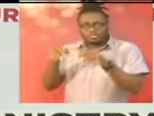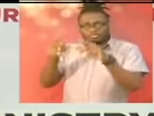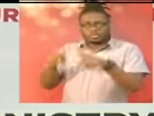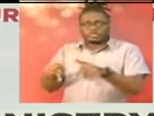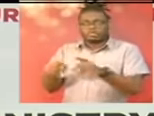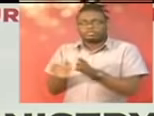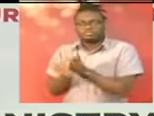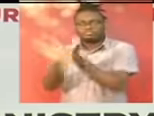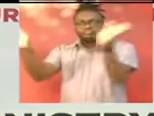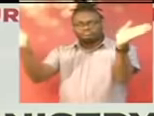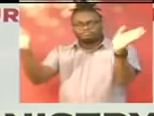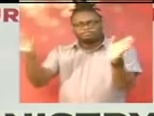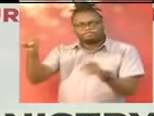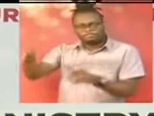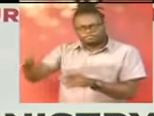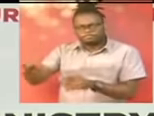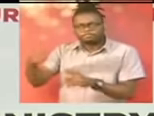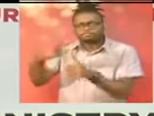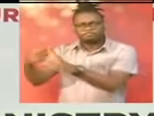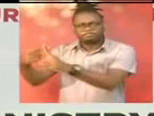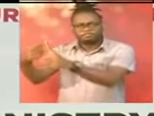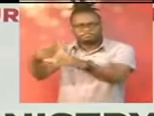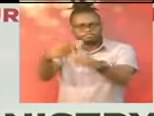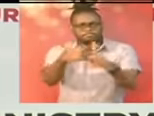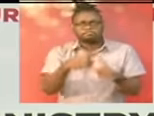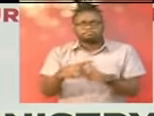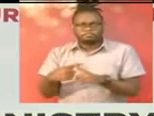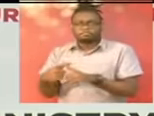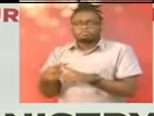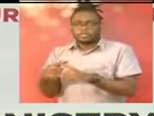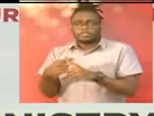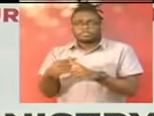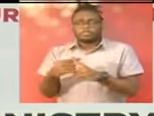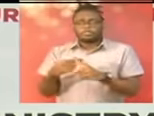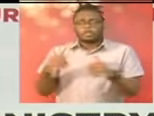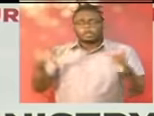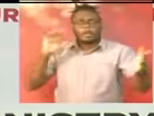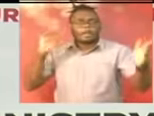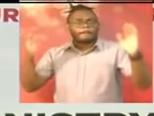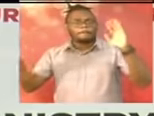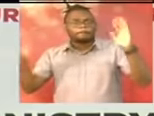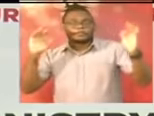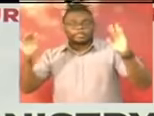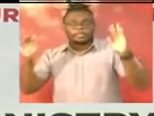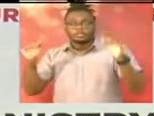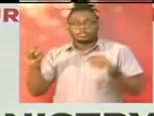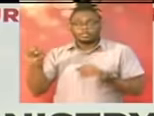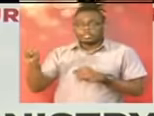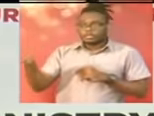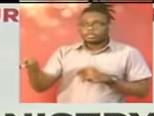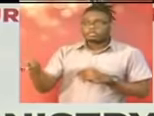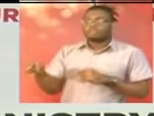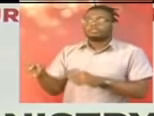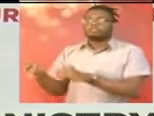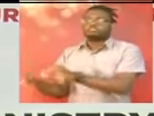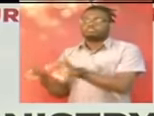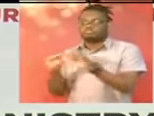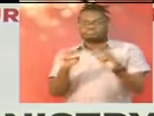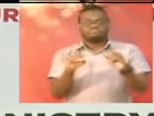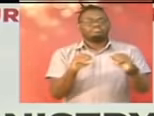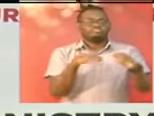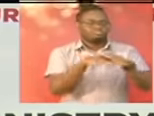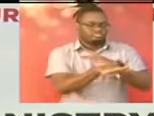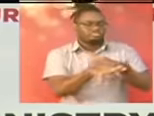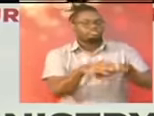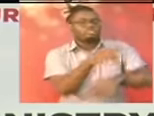active cases, and the consequent proportion of those that would need hospitalization, which was around 14-15% at some point in